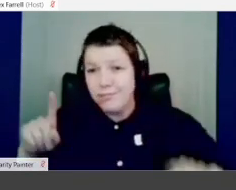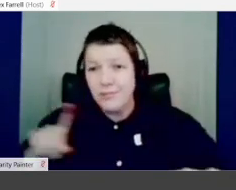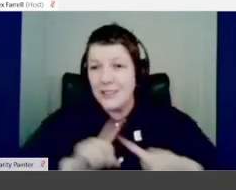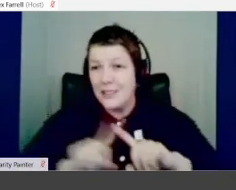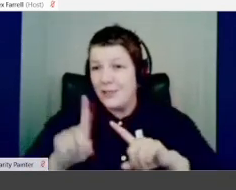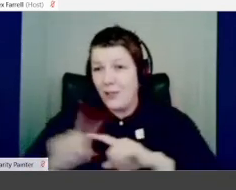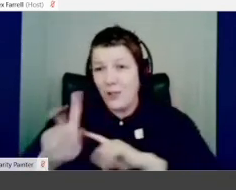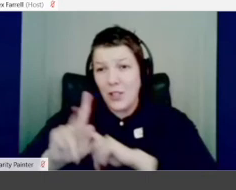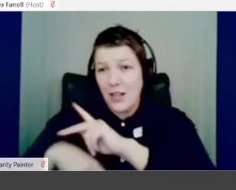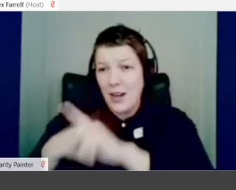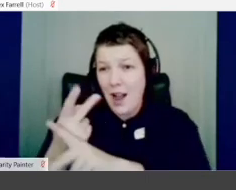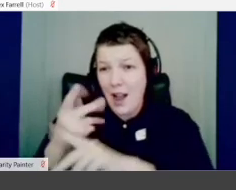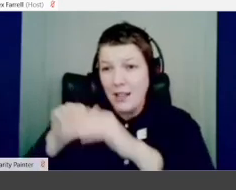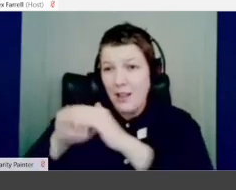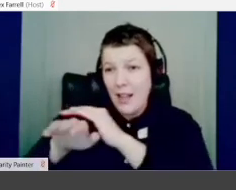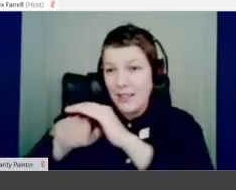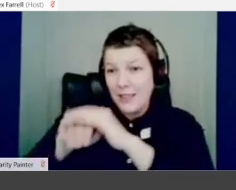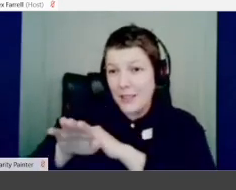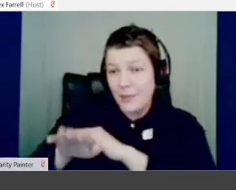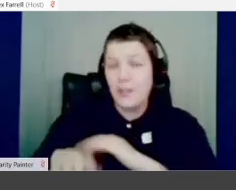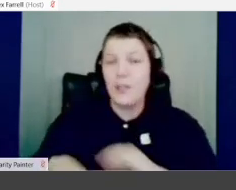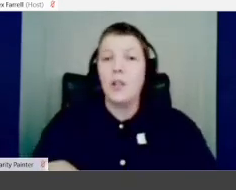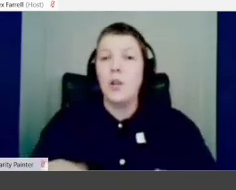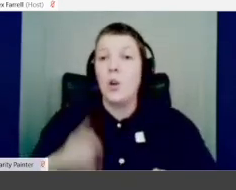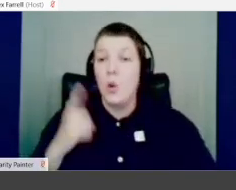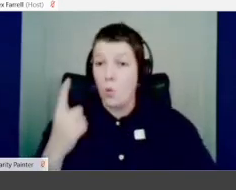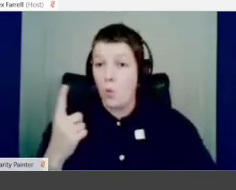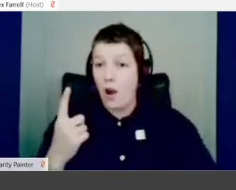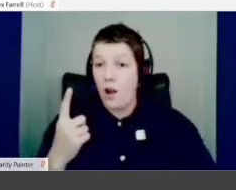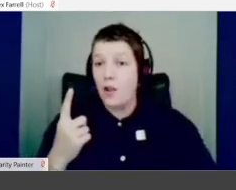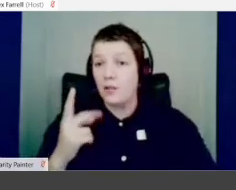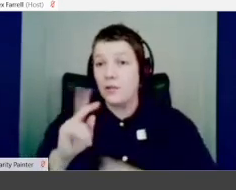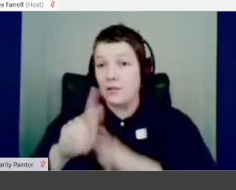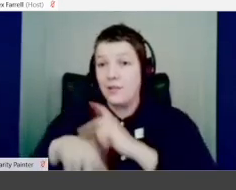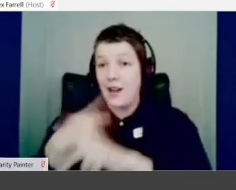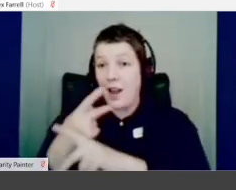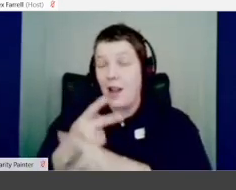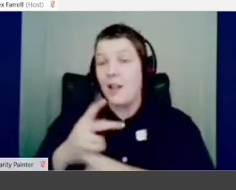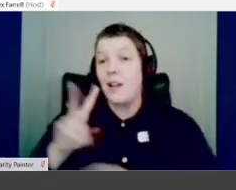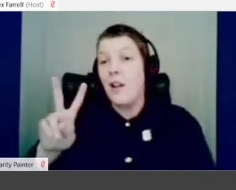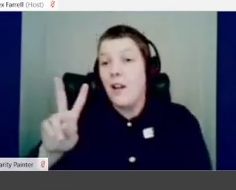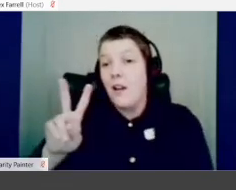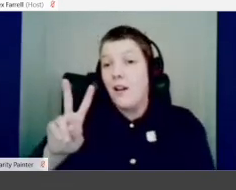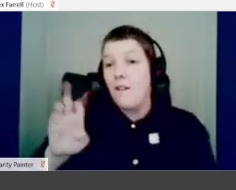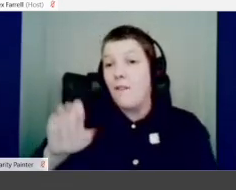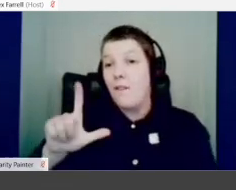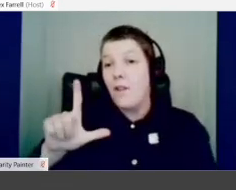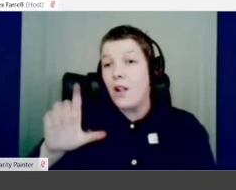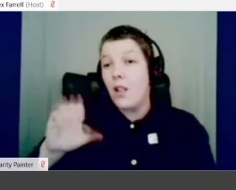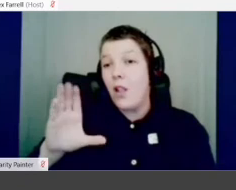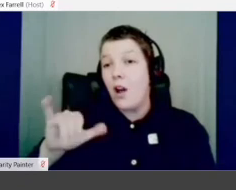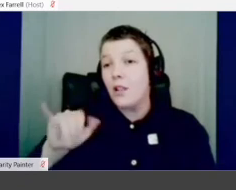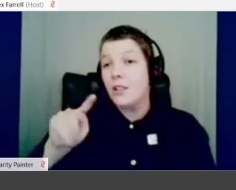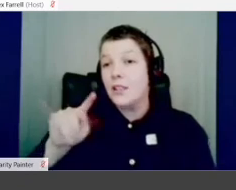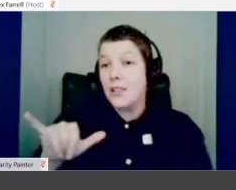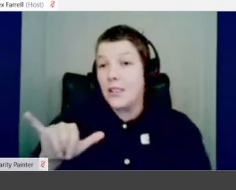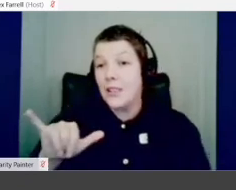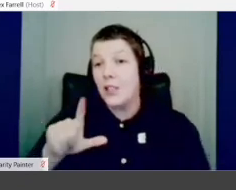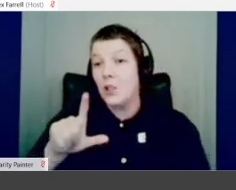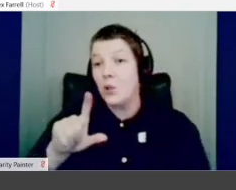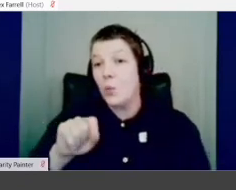on a lot last year was the Velocity 2040 project with the Chamber of Commerce,